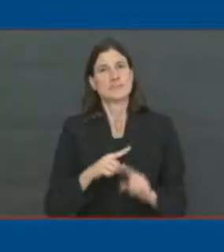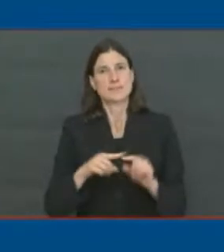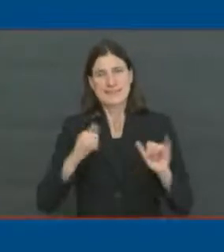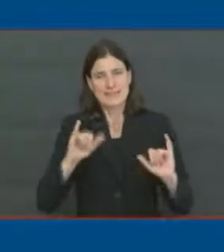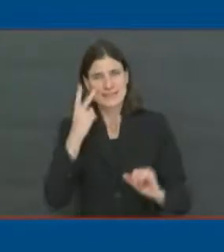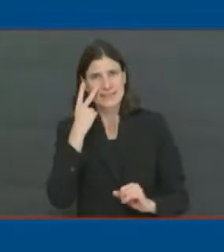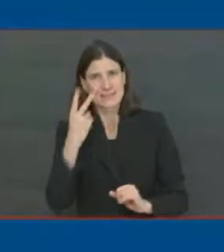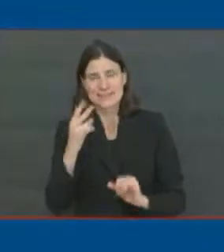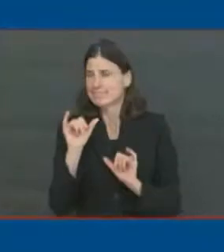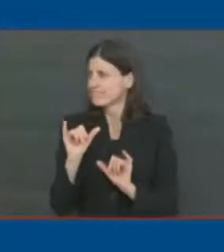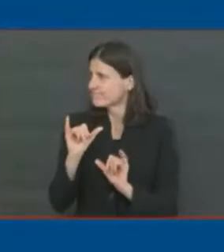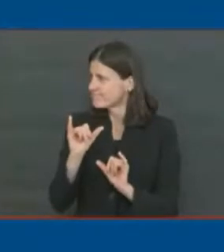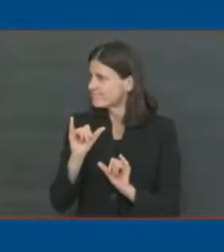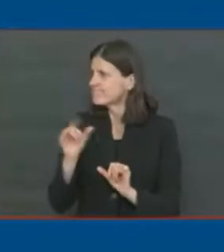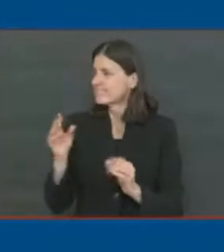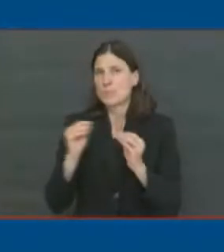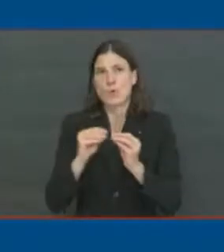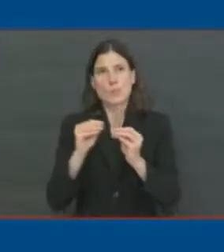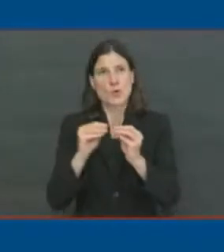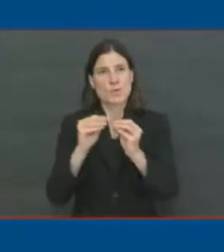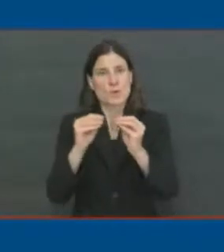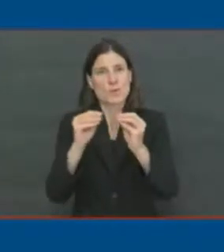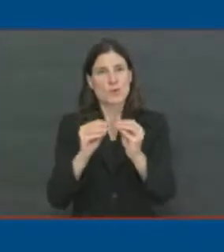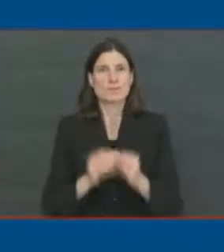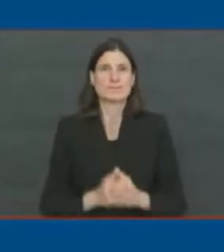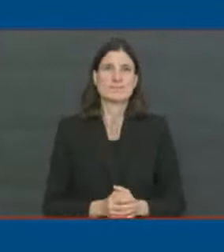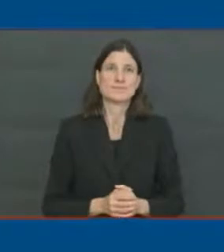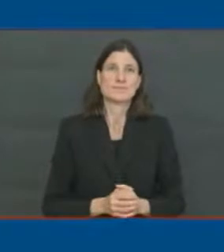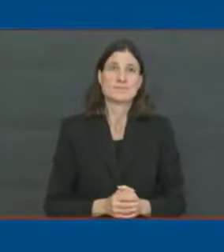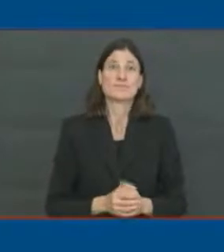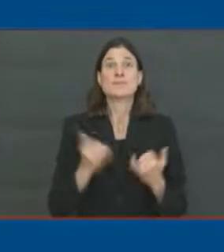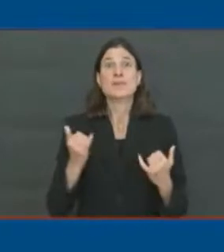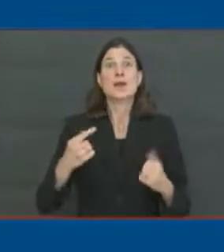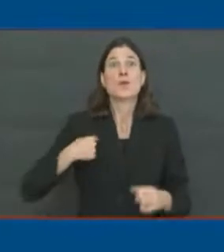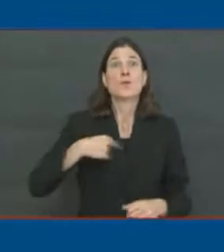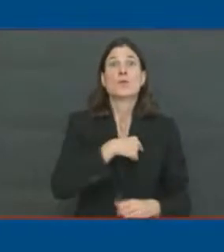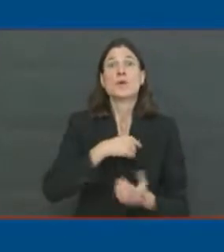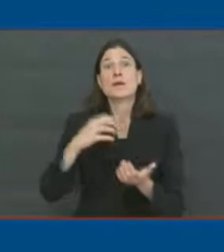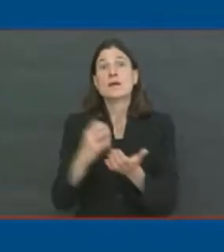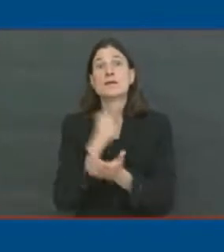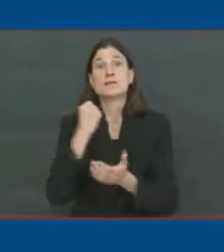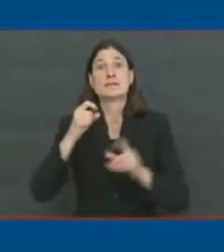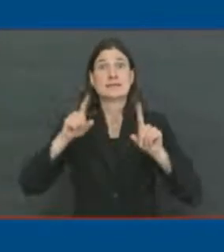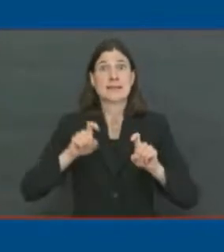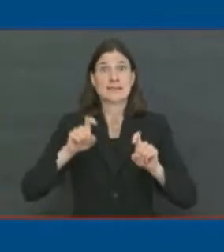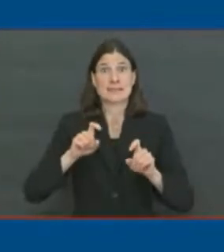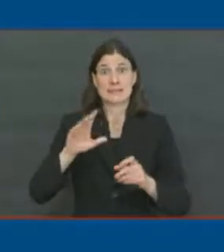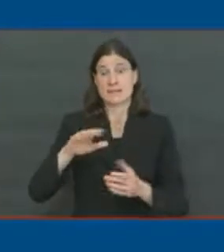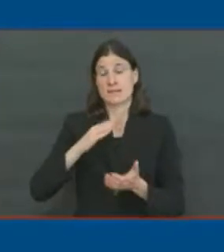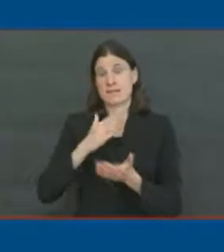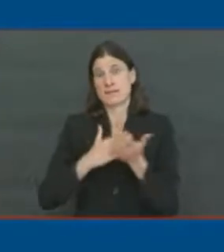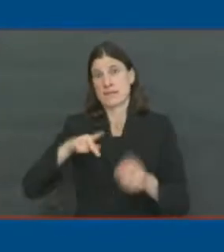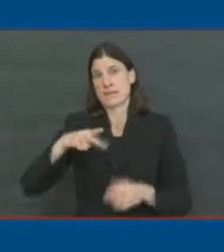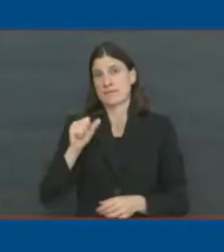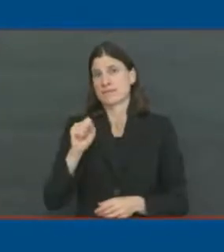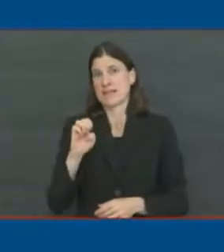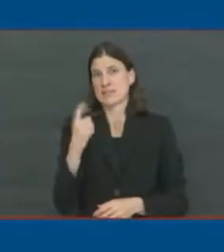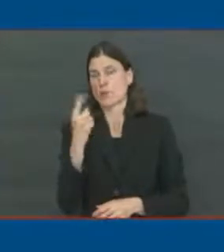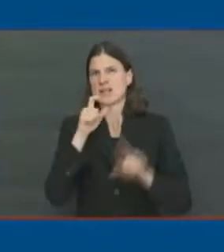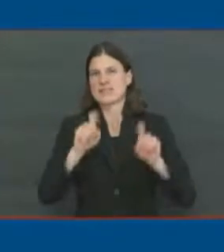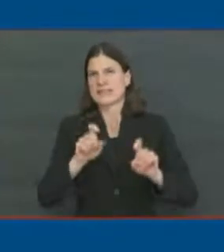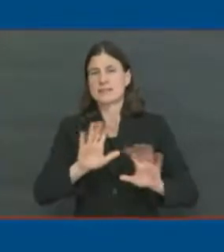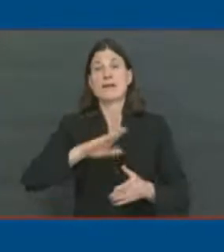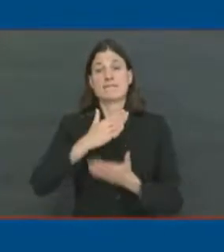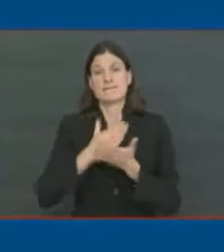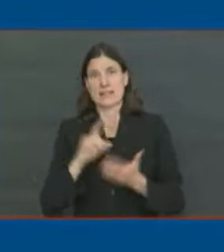today officially put our toe in the water of getting into phase 1, your goal is baby